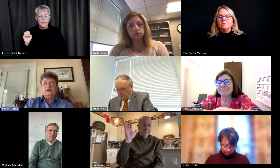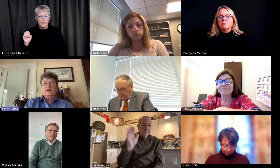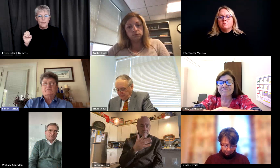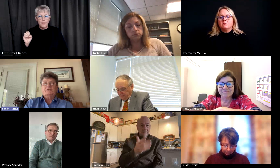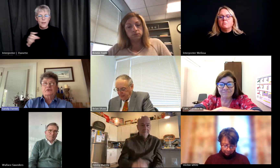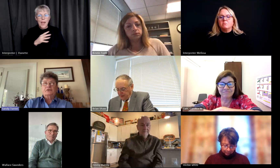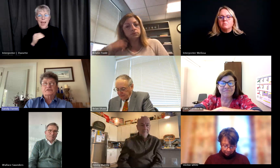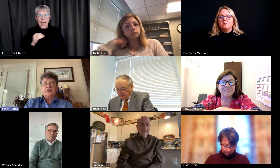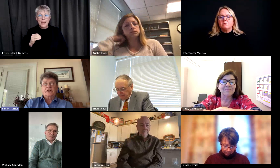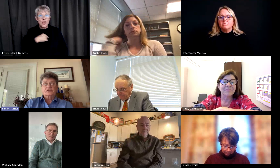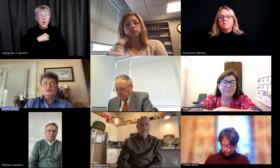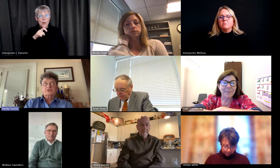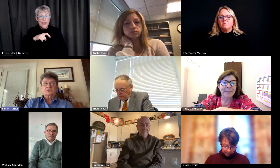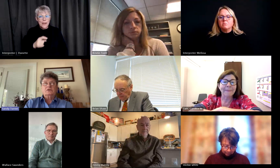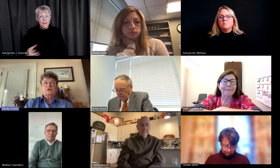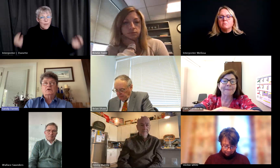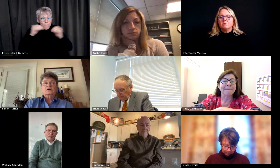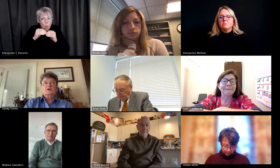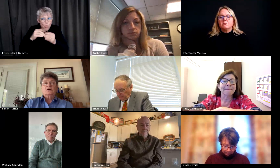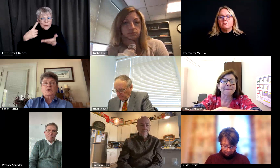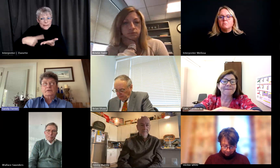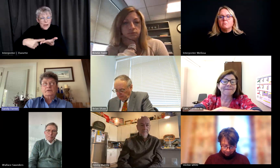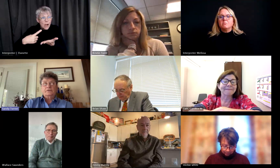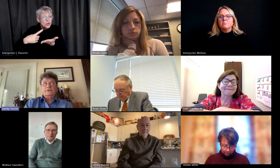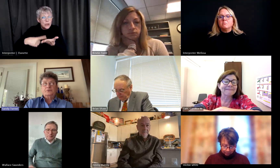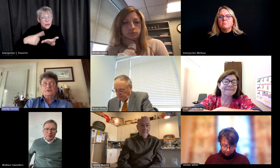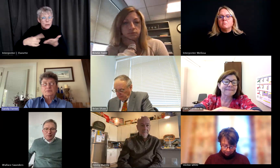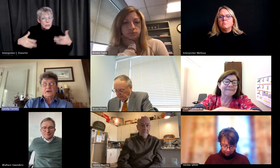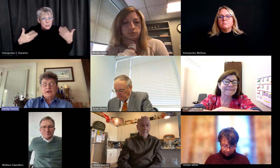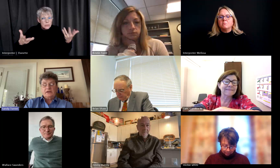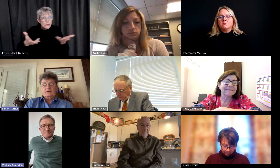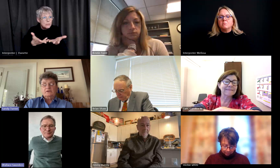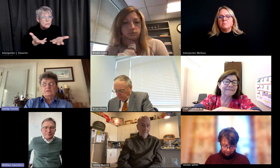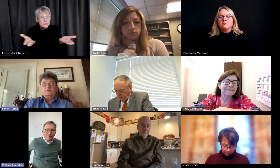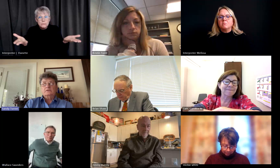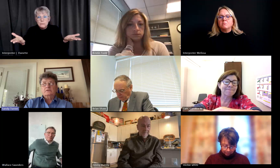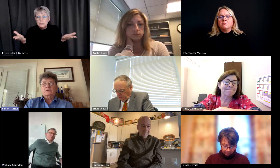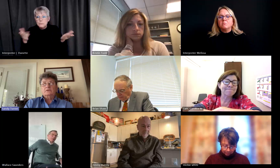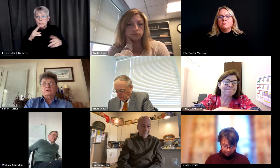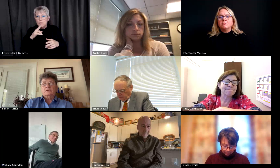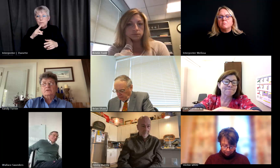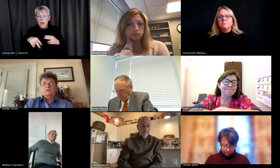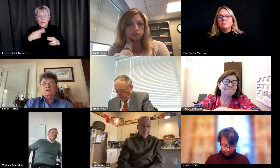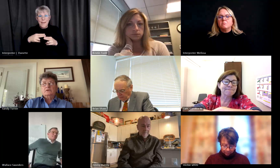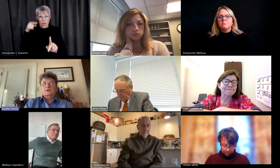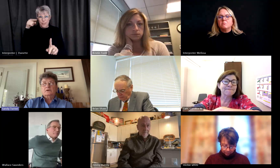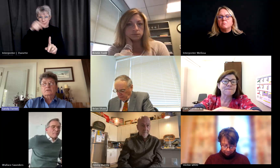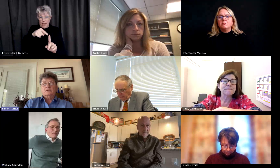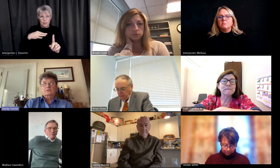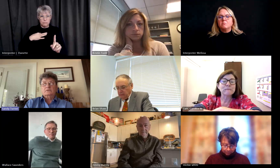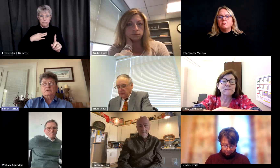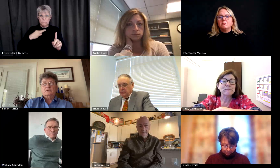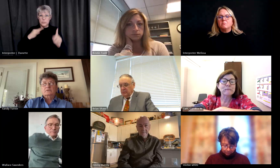we need to have further discussion on the principal candidate?